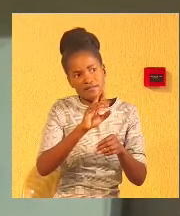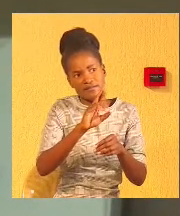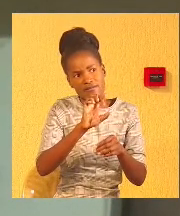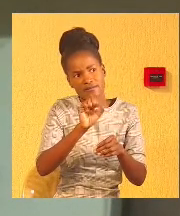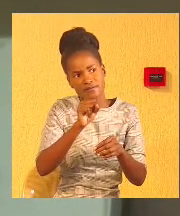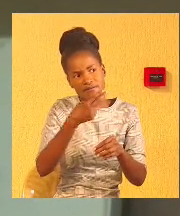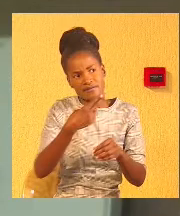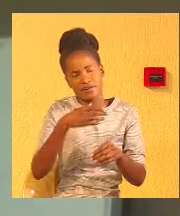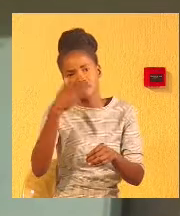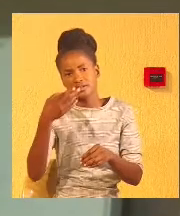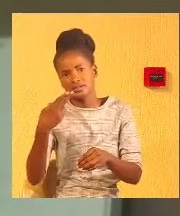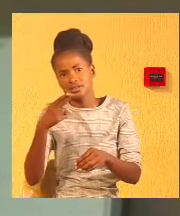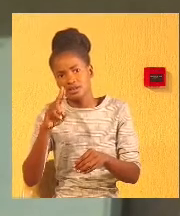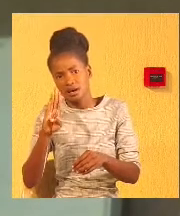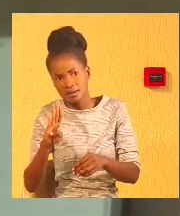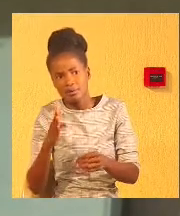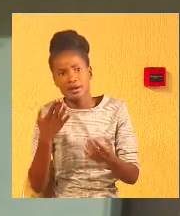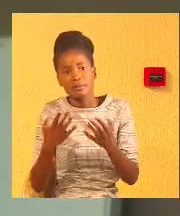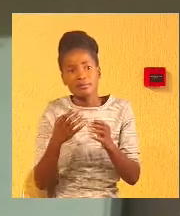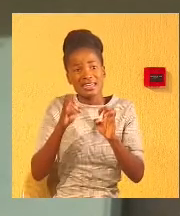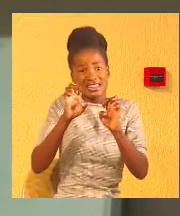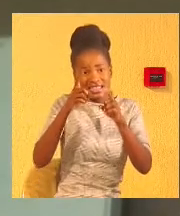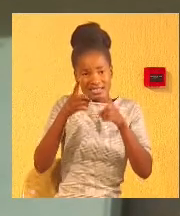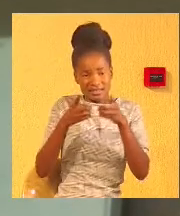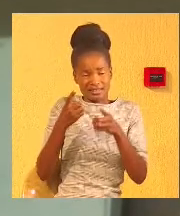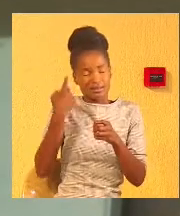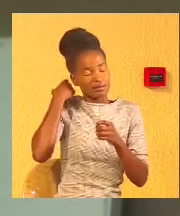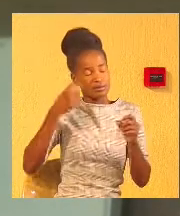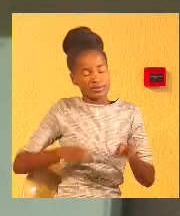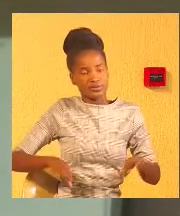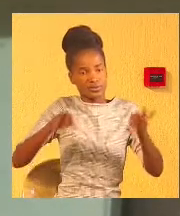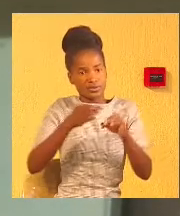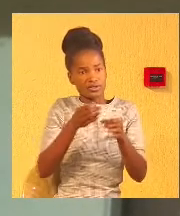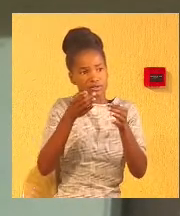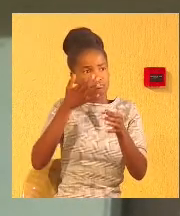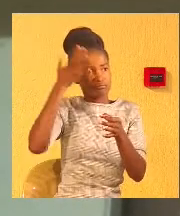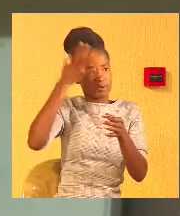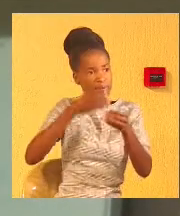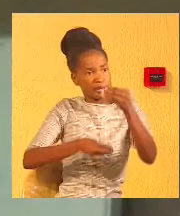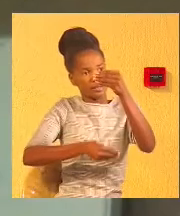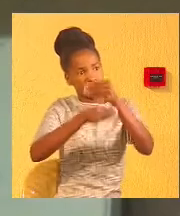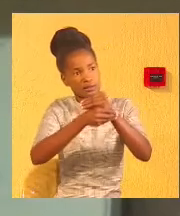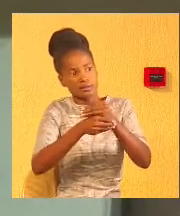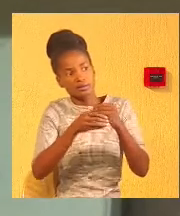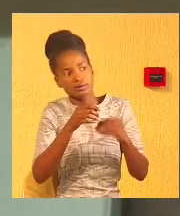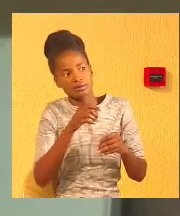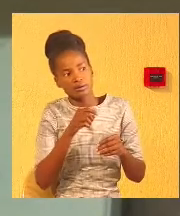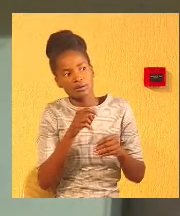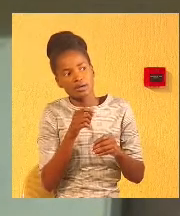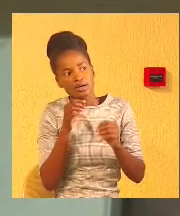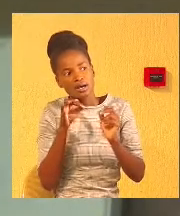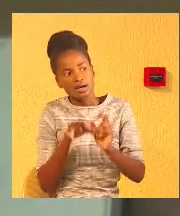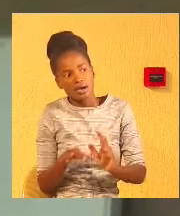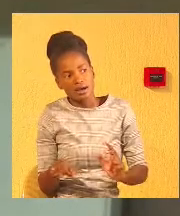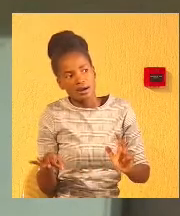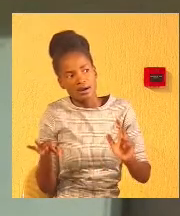Mr. Misika maybe can shed more light on that. But I think what I'm seeing here and what I'm seeing here, our farmers